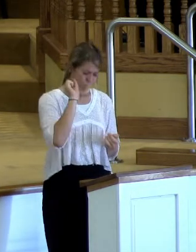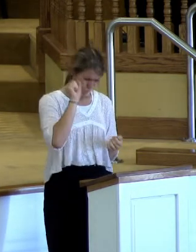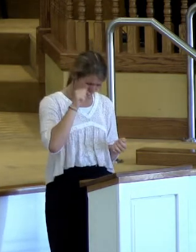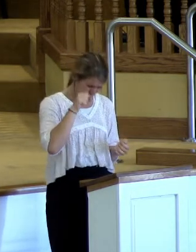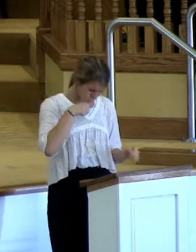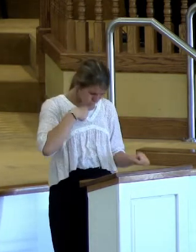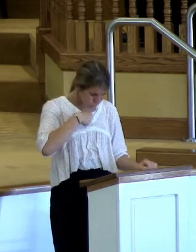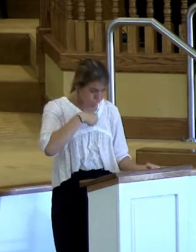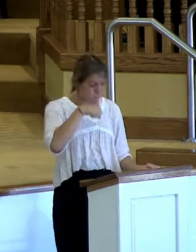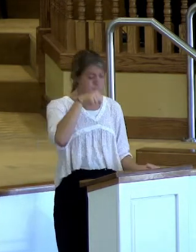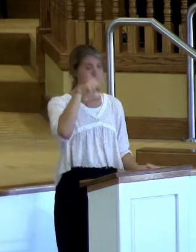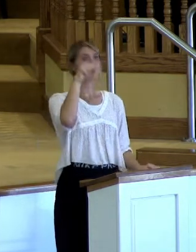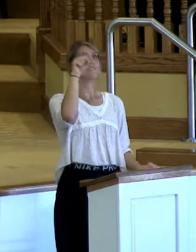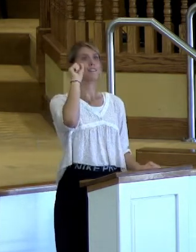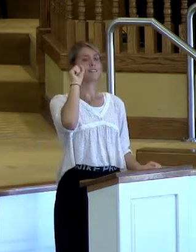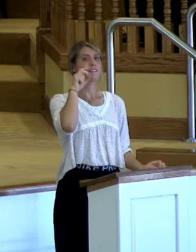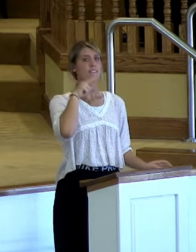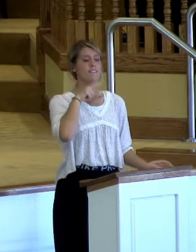forgive.